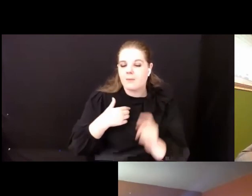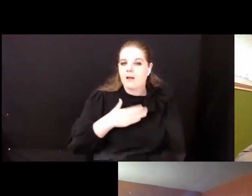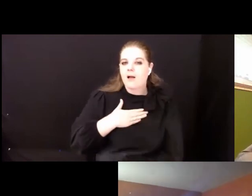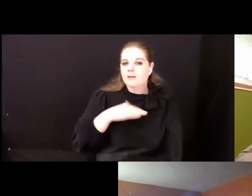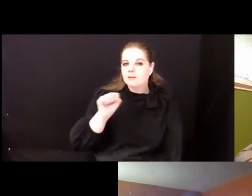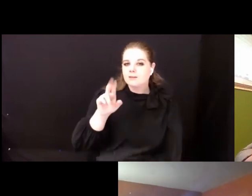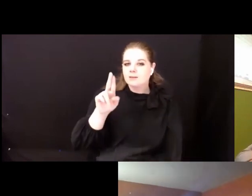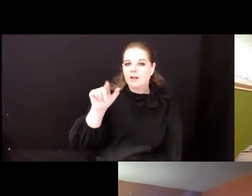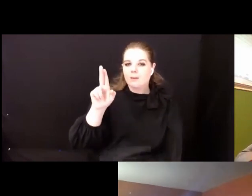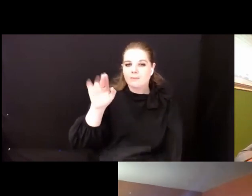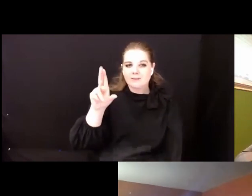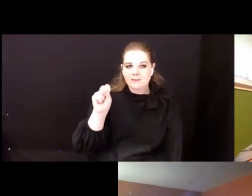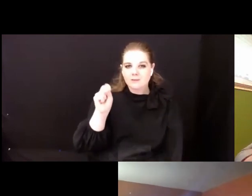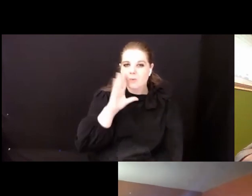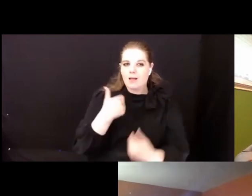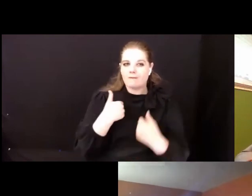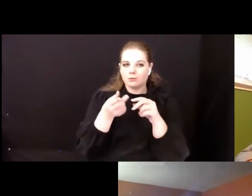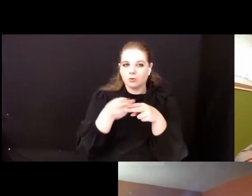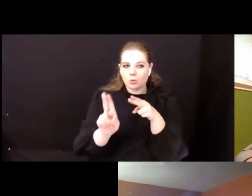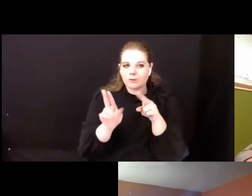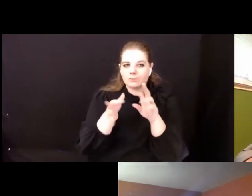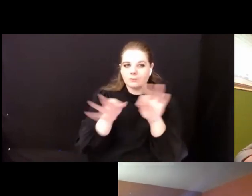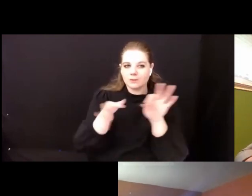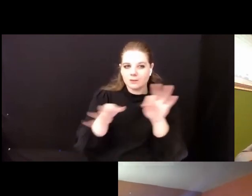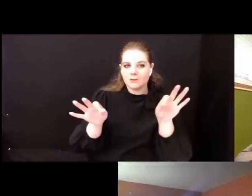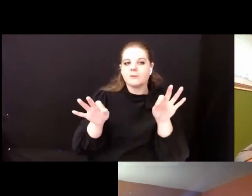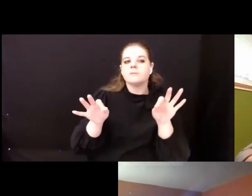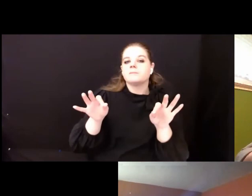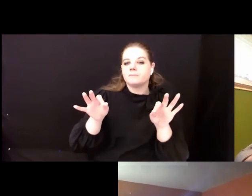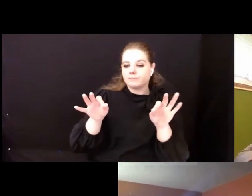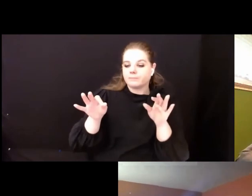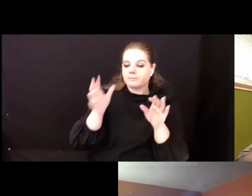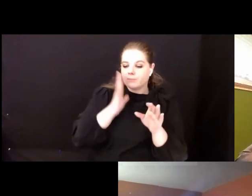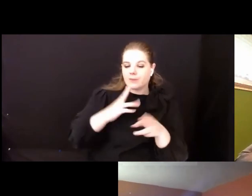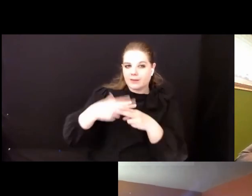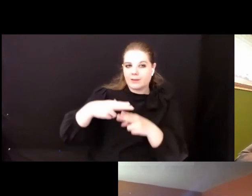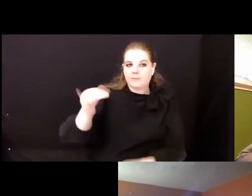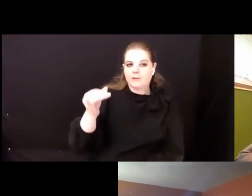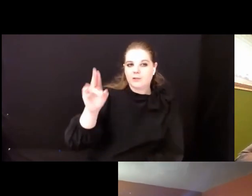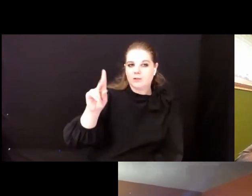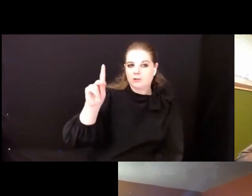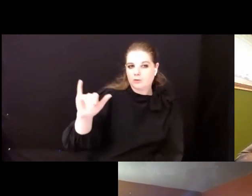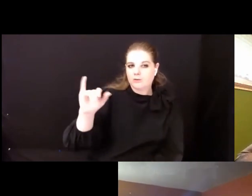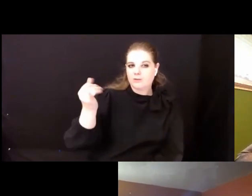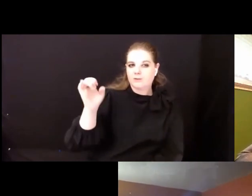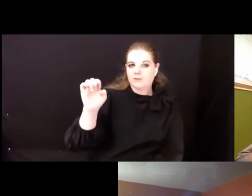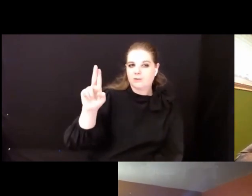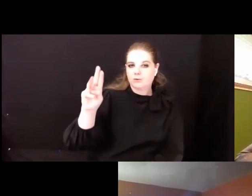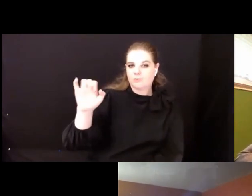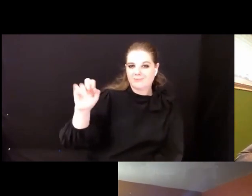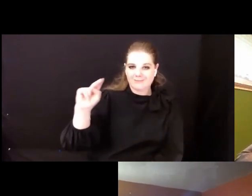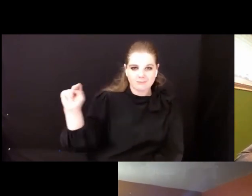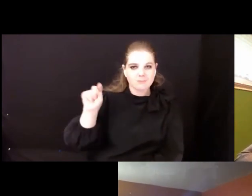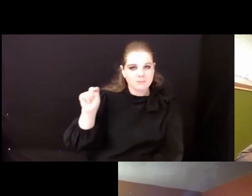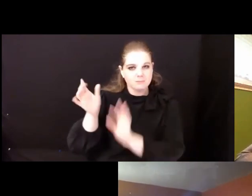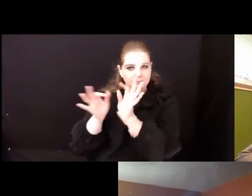paragraph about when using your language, use person, you know, first language, you know, try to not use these kinds of terms.